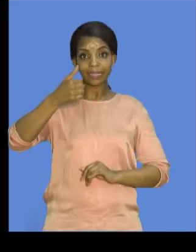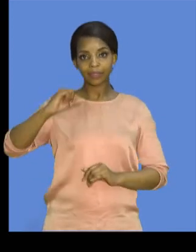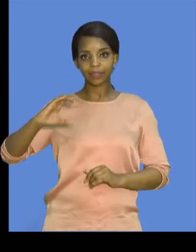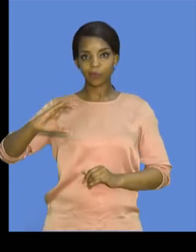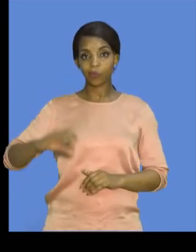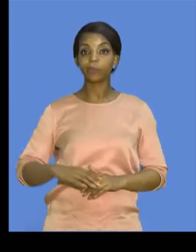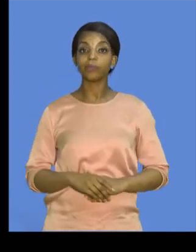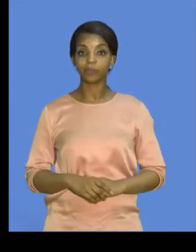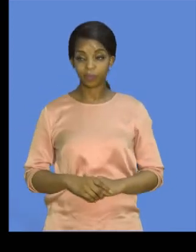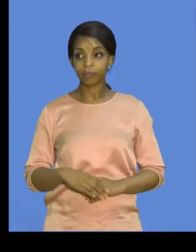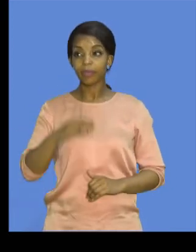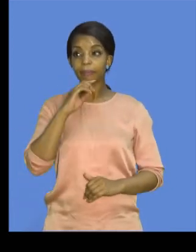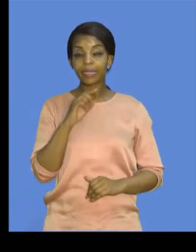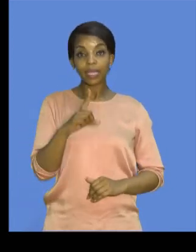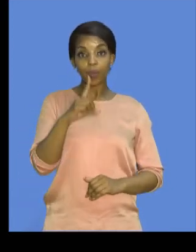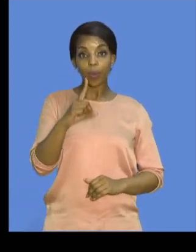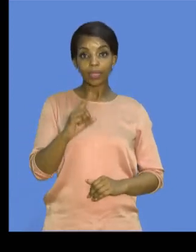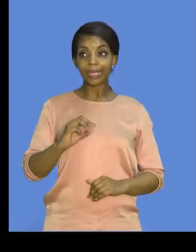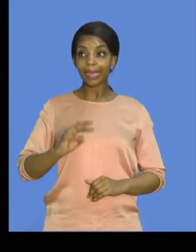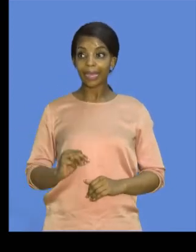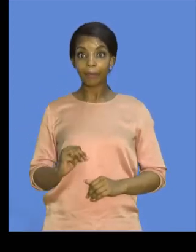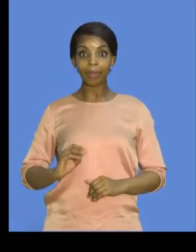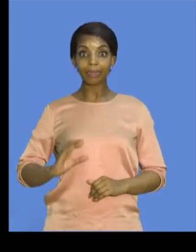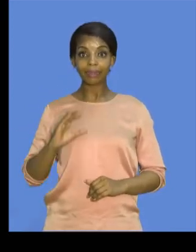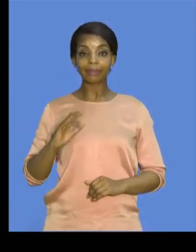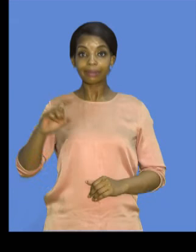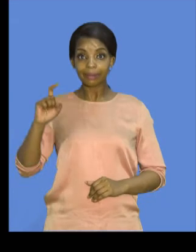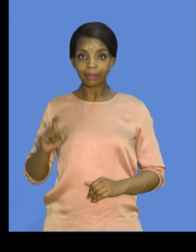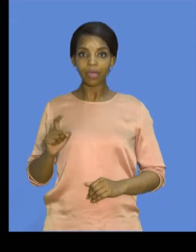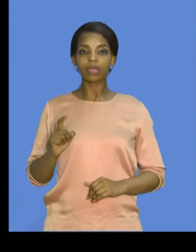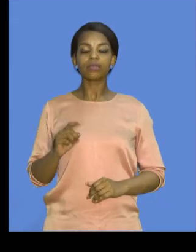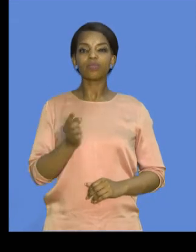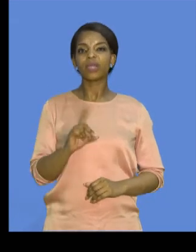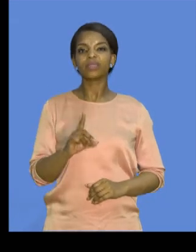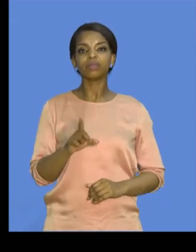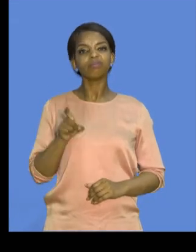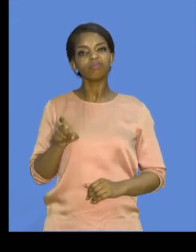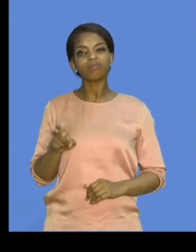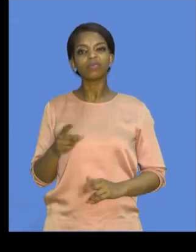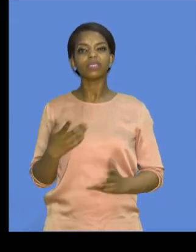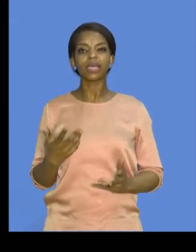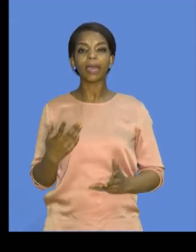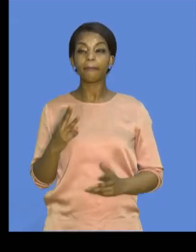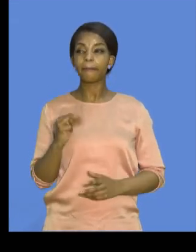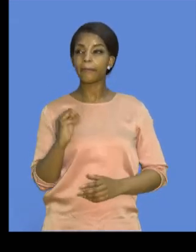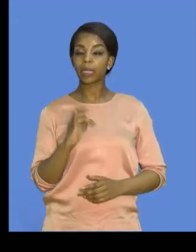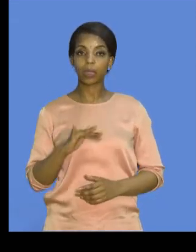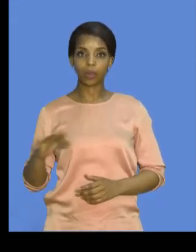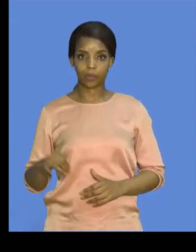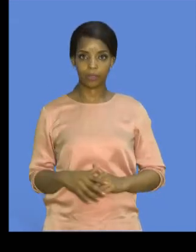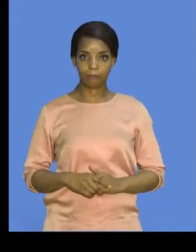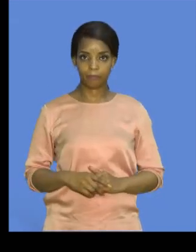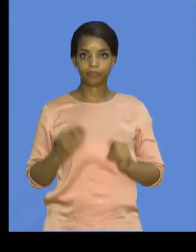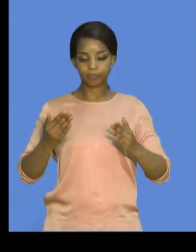millionth of a coulomb. It's a fraction. So these are smaller units. And then we get to the nanocoulomb. 1 nanocoulomb is equals to 1